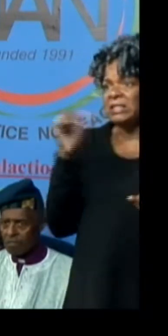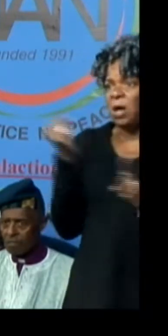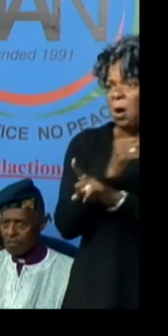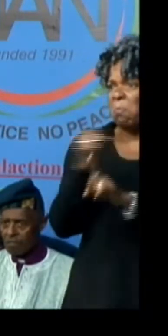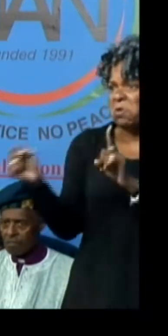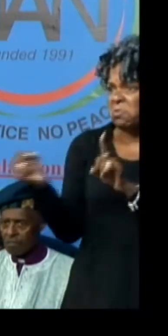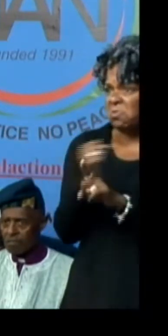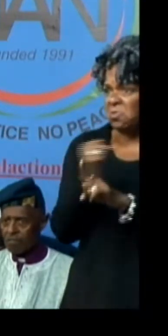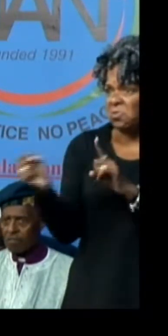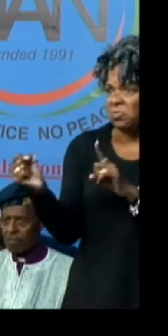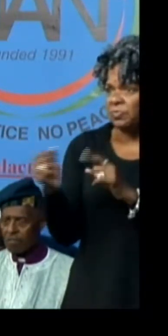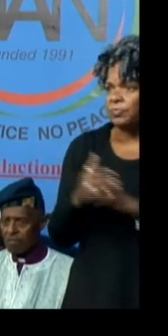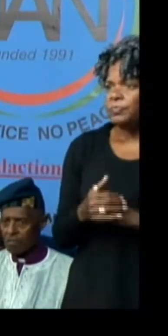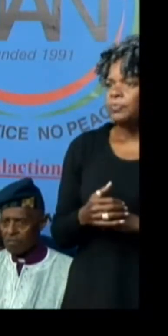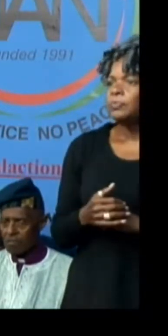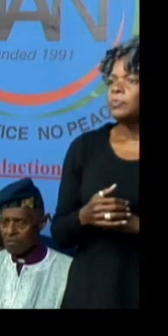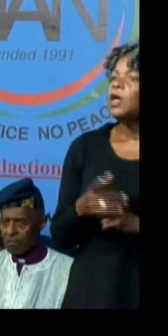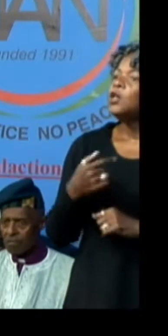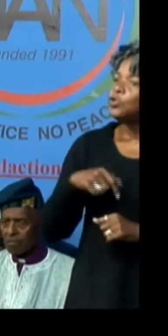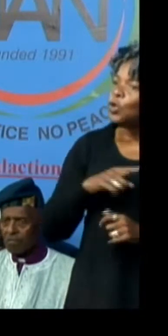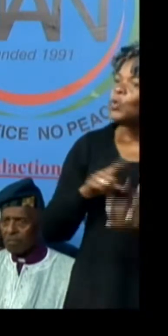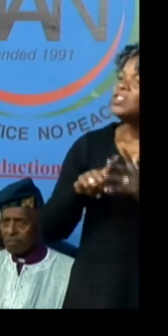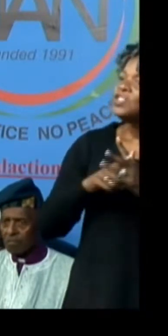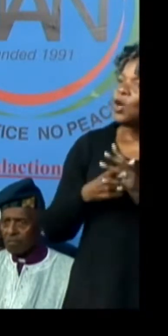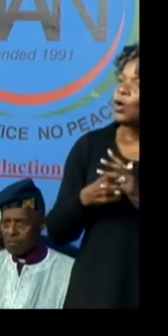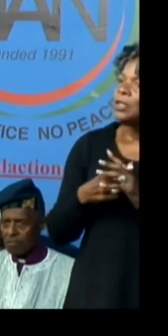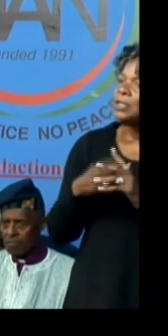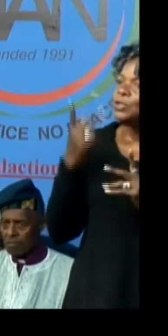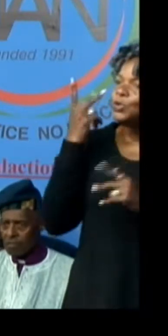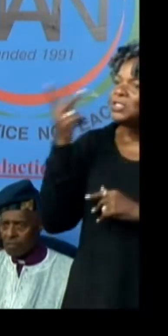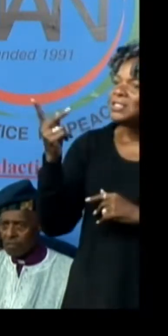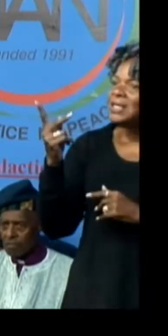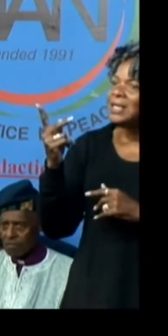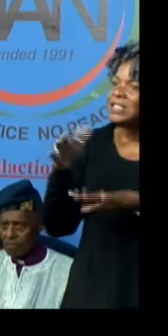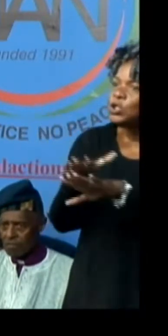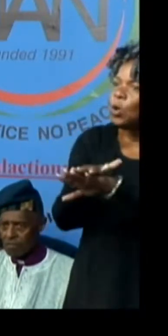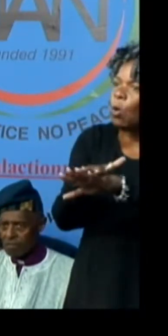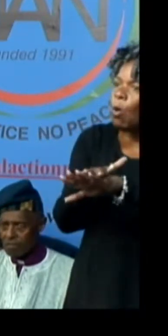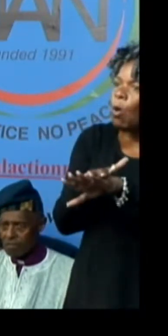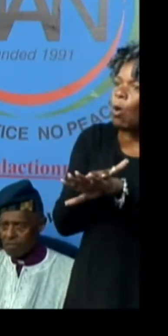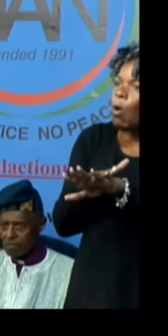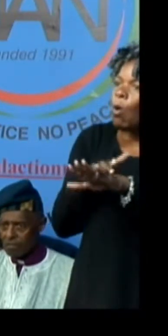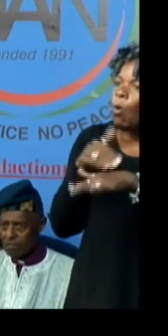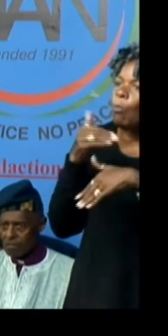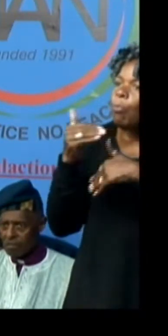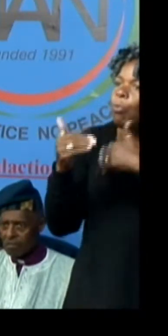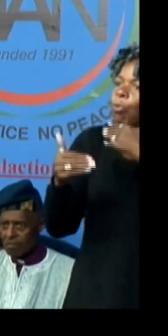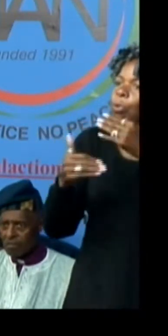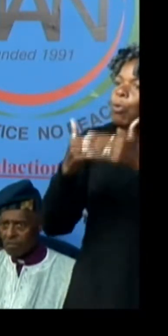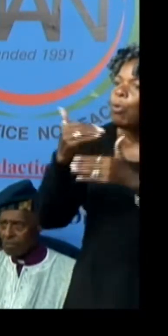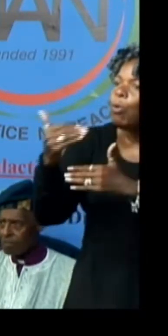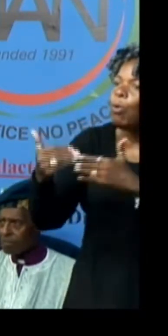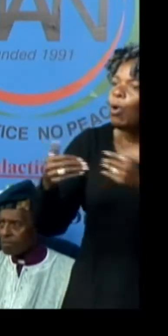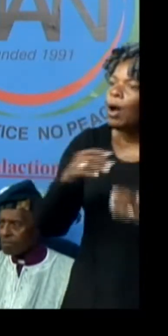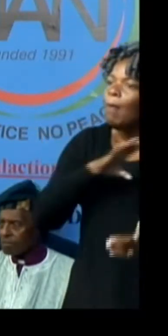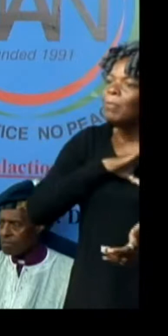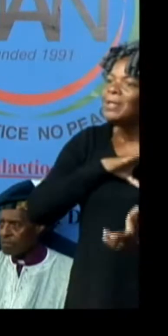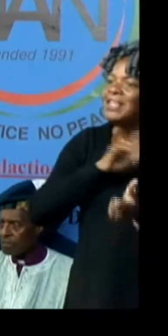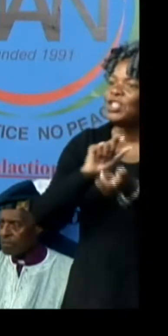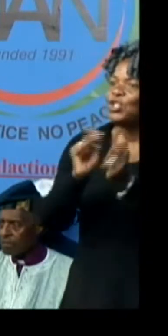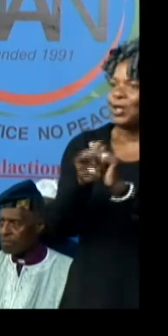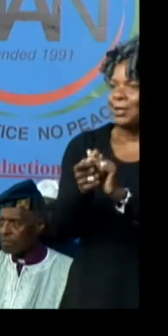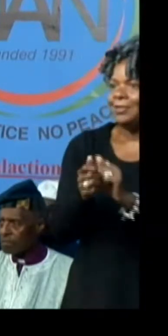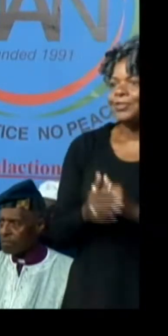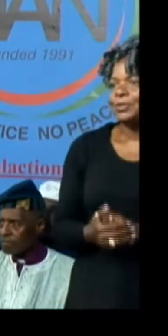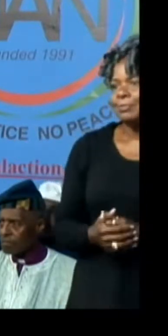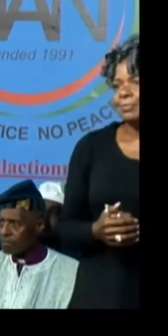see movement toward police reform after many years of people trying to act as though this